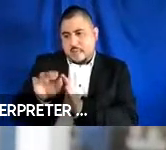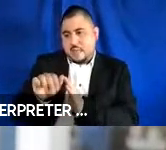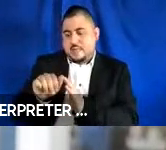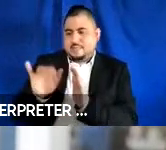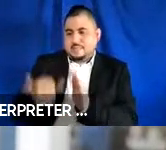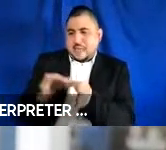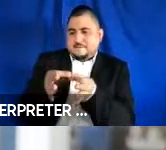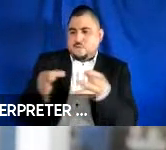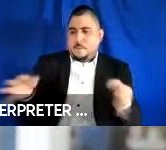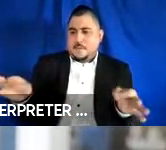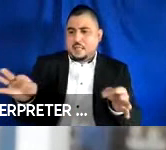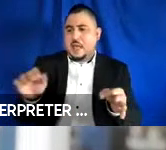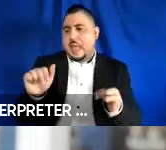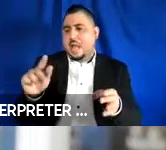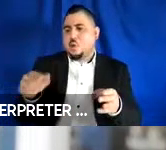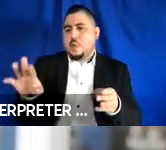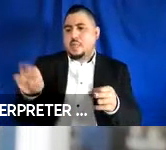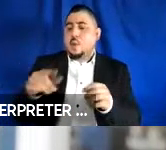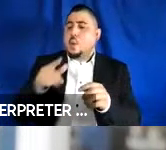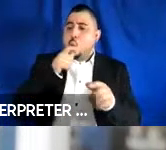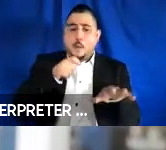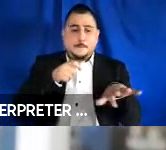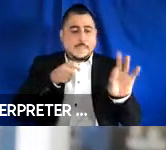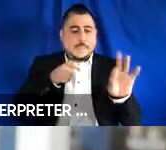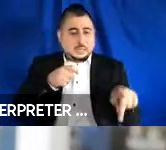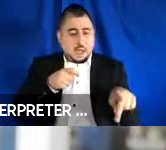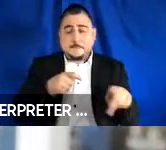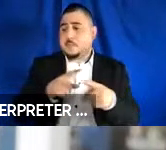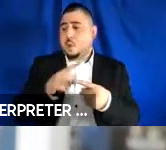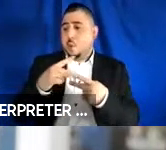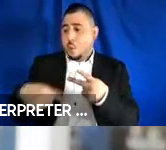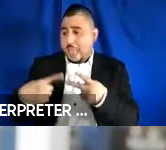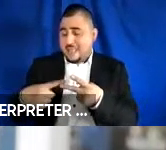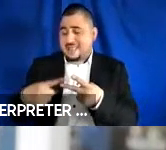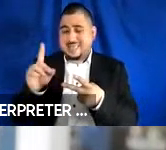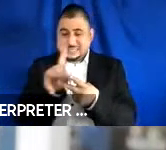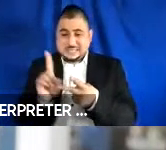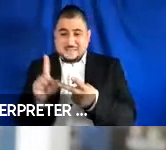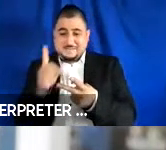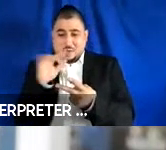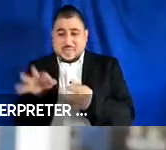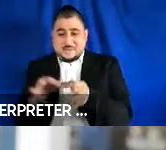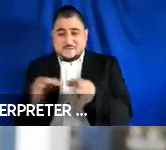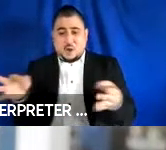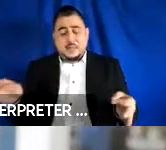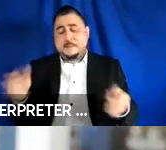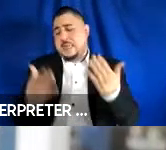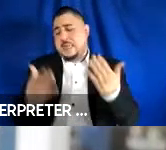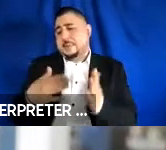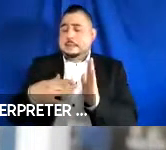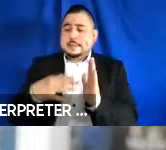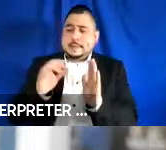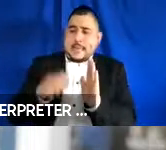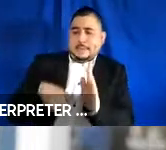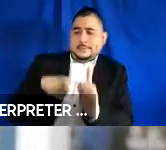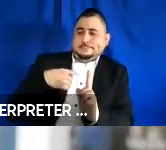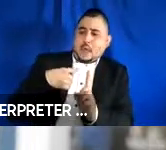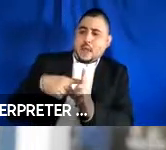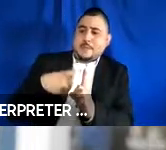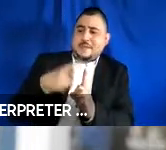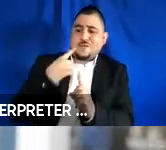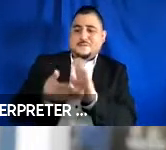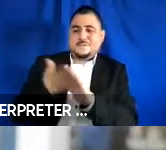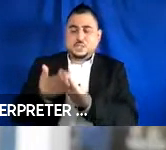who gets picked up and when, that the design of the algorithm might be that it's optimized for efficiency. So